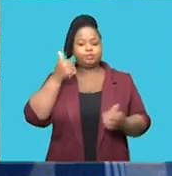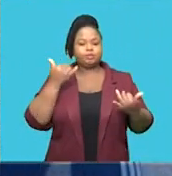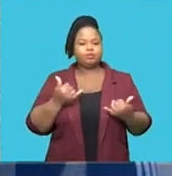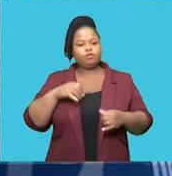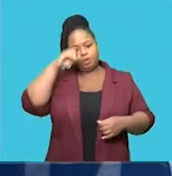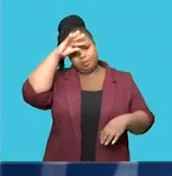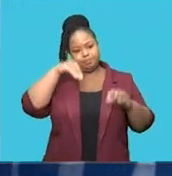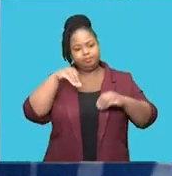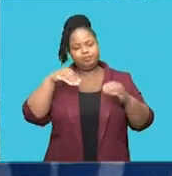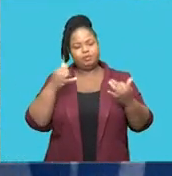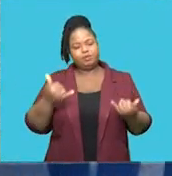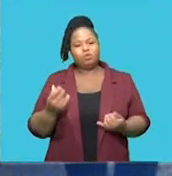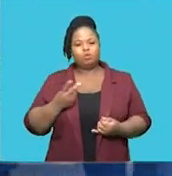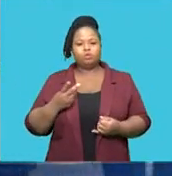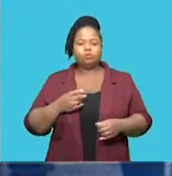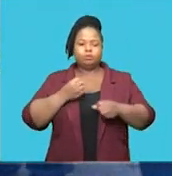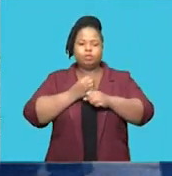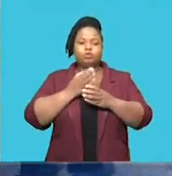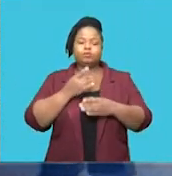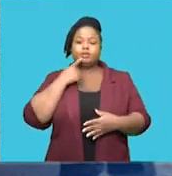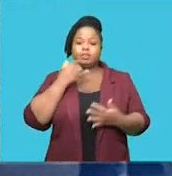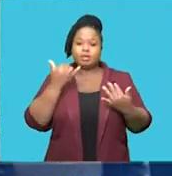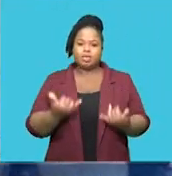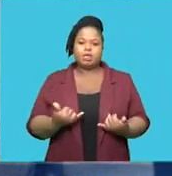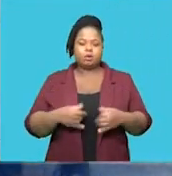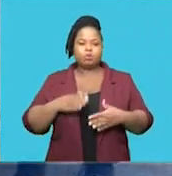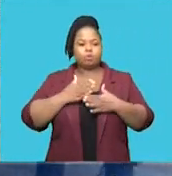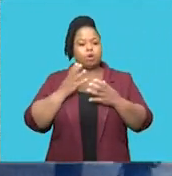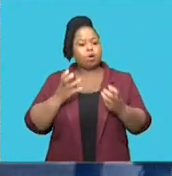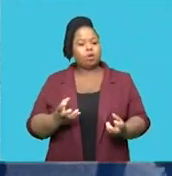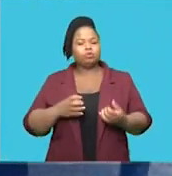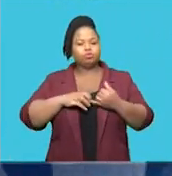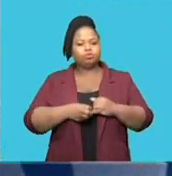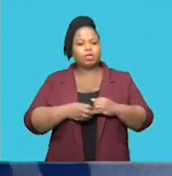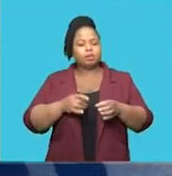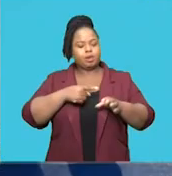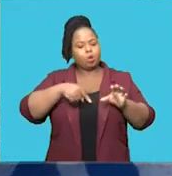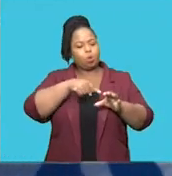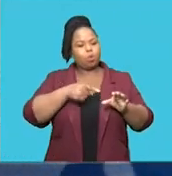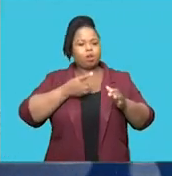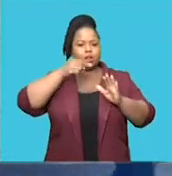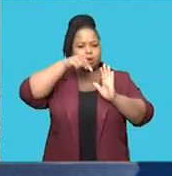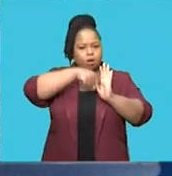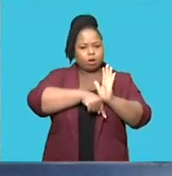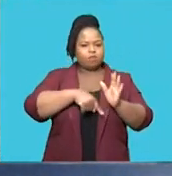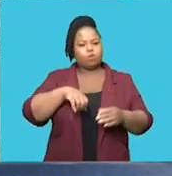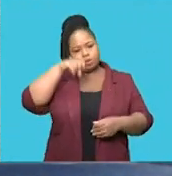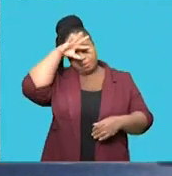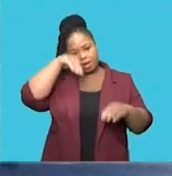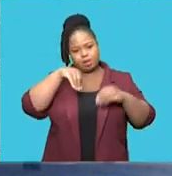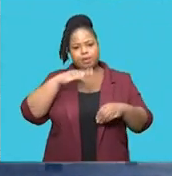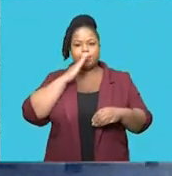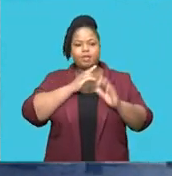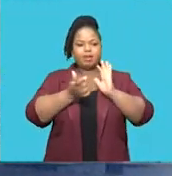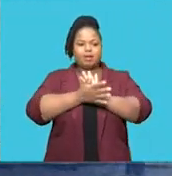wezokumbiwa phansi bese eqinisekisa ukuthi basebenza ngokukhulu ukuzikhandla ukuze bevale imigodi esetshenziswa ozamazama kule ndawo.